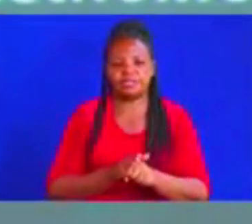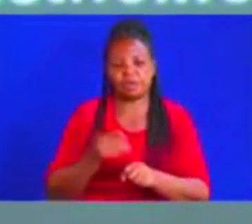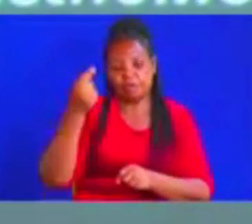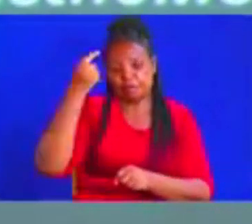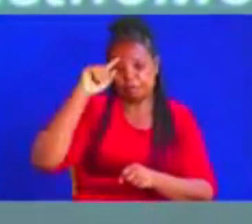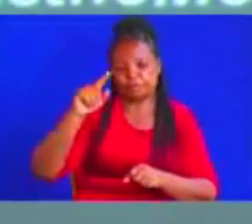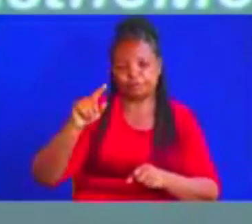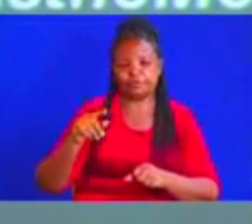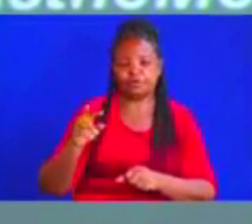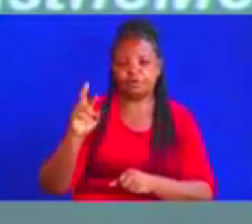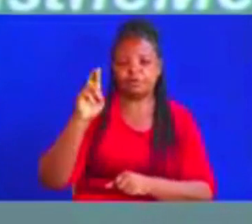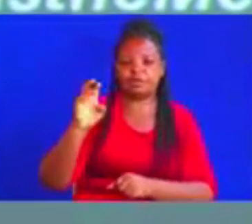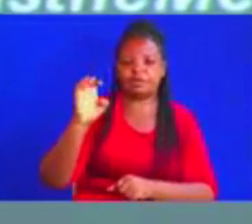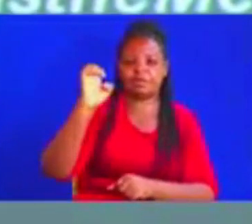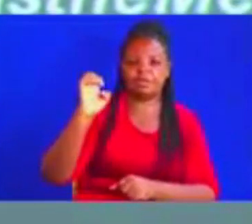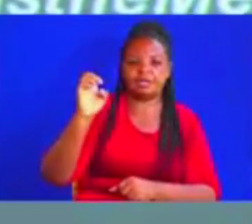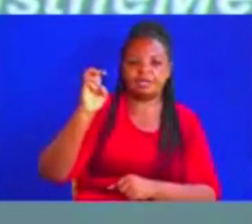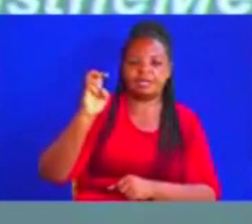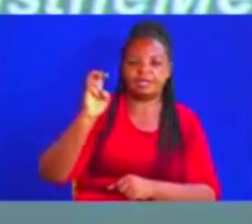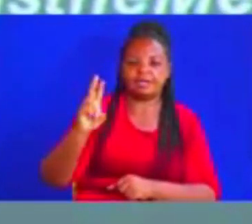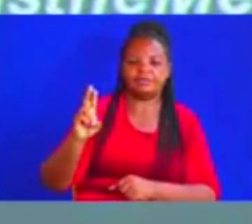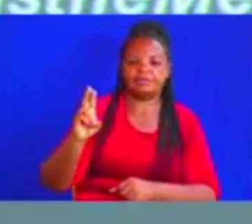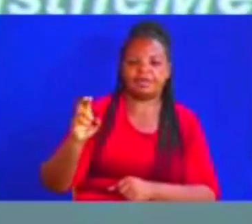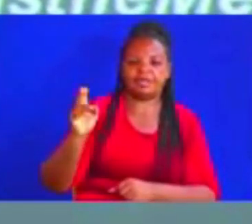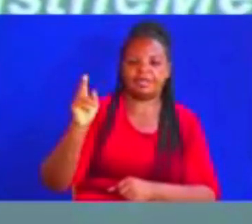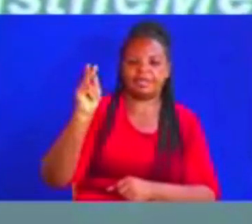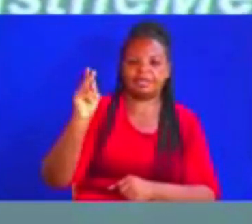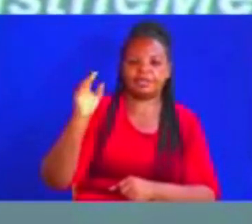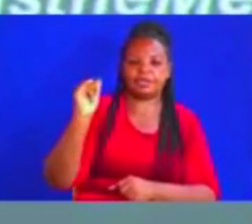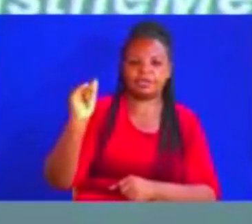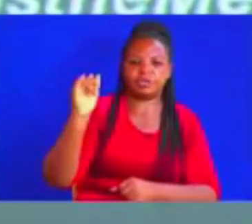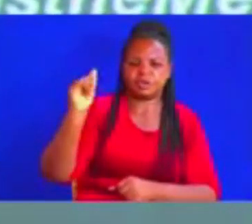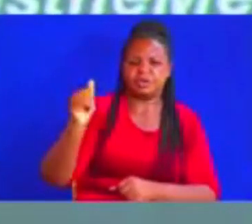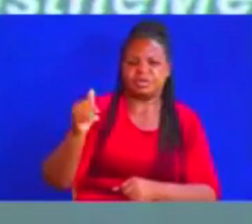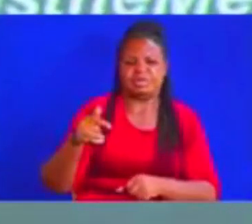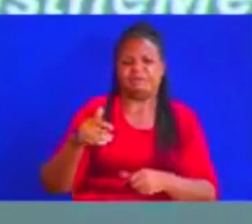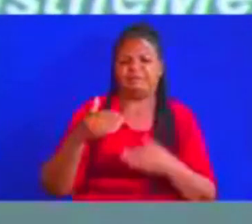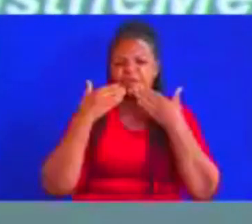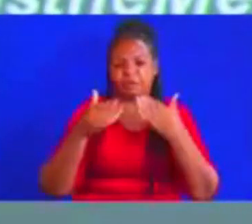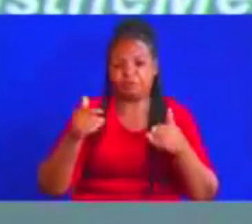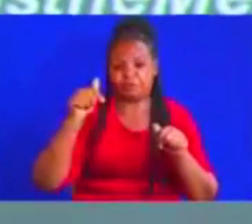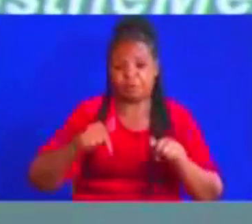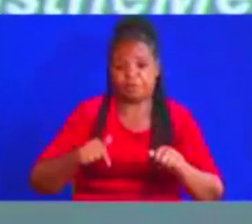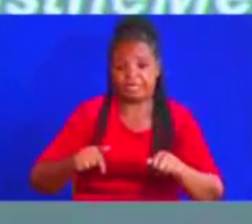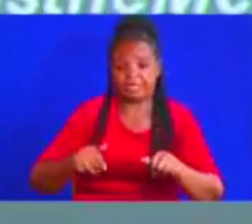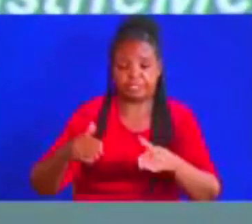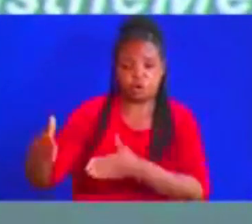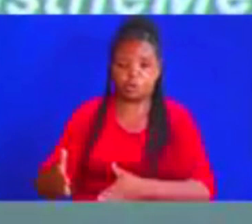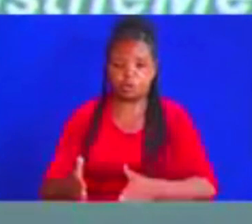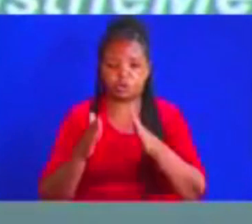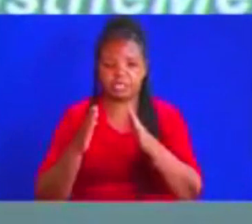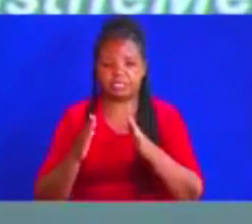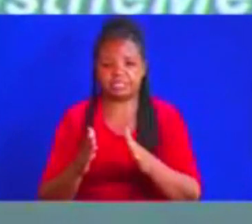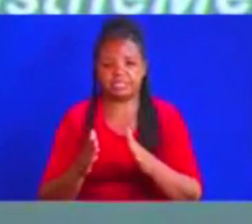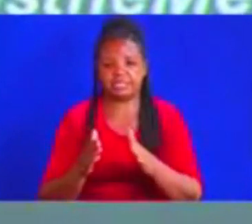Reverend Julian Kula. Thank you. Thank you for this profound opportunity.